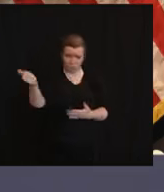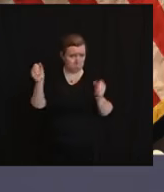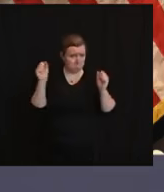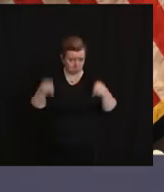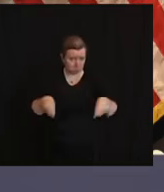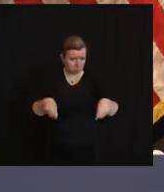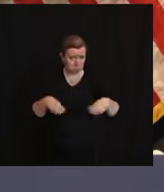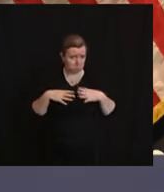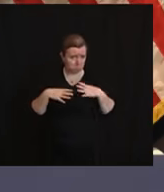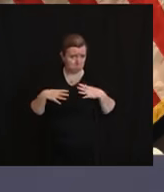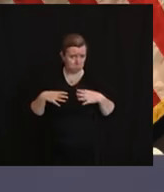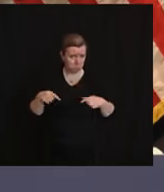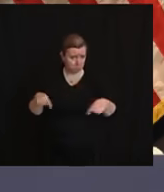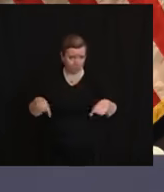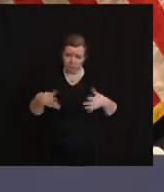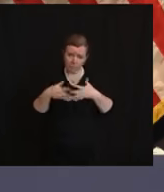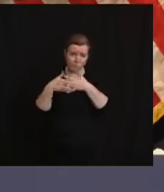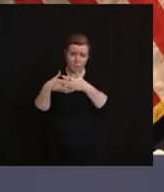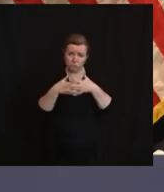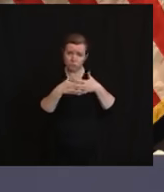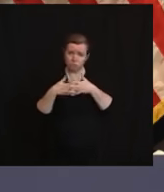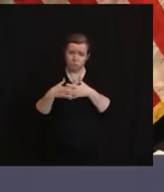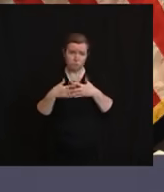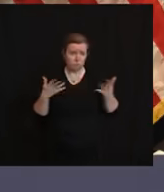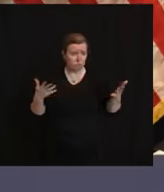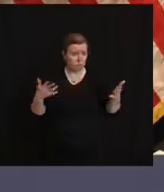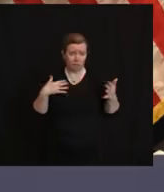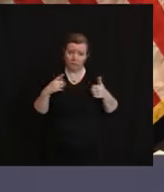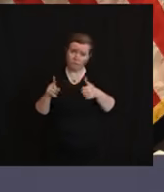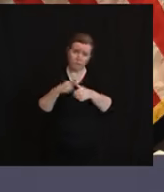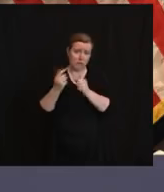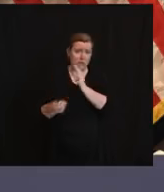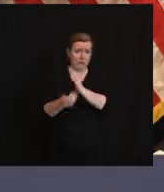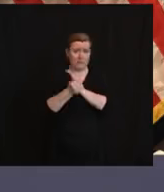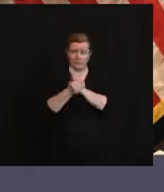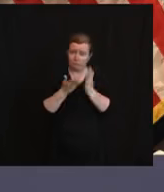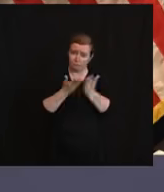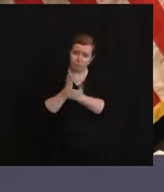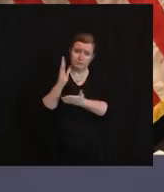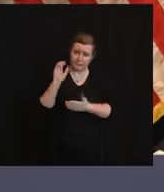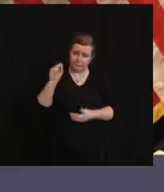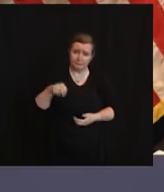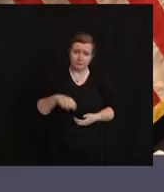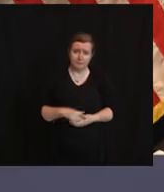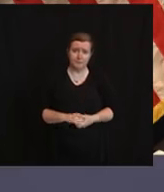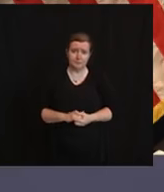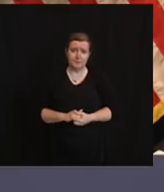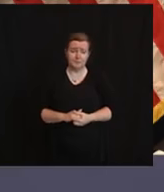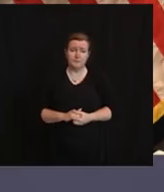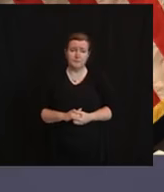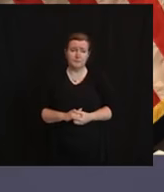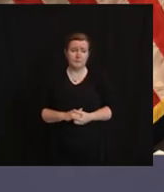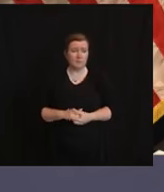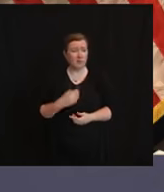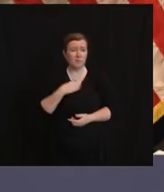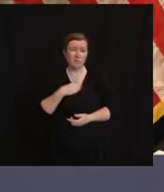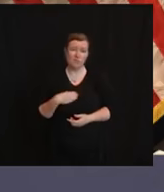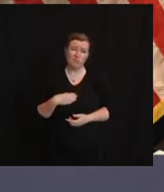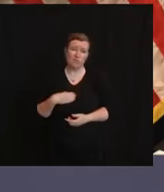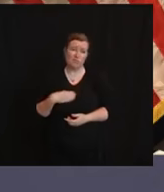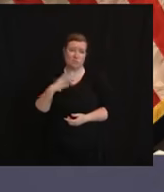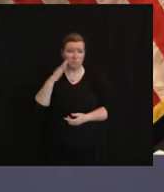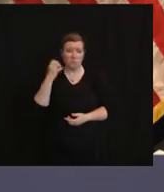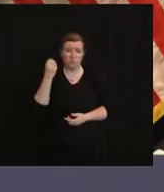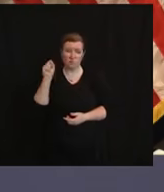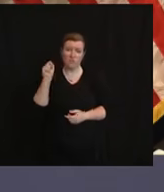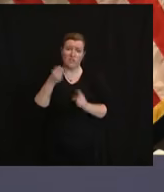This is America. We all have First Amendment rights, and I don't begrudge that at all. I really wish they would do it at home, because just driving over